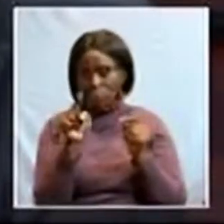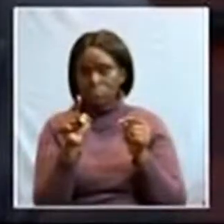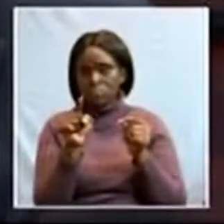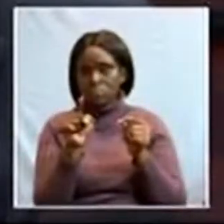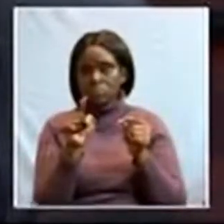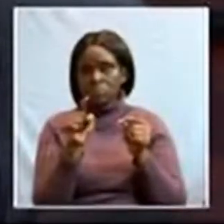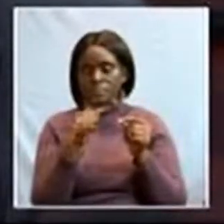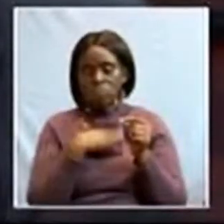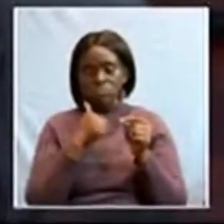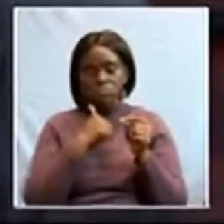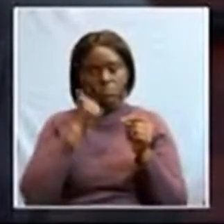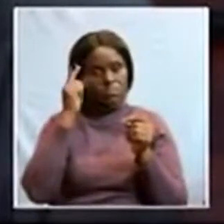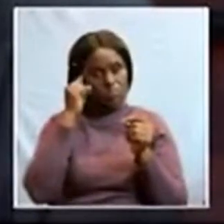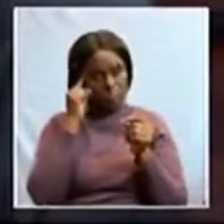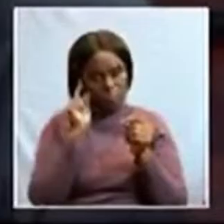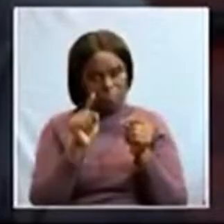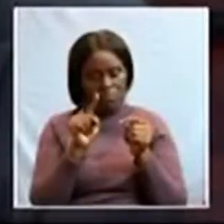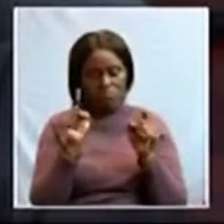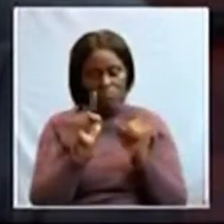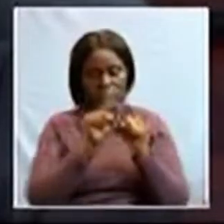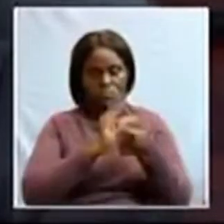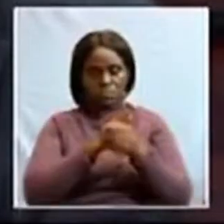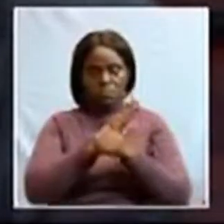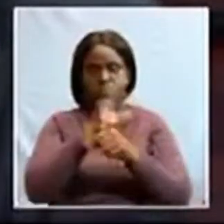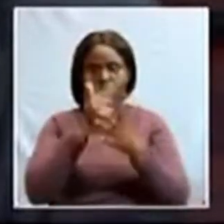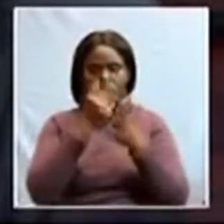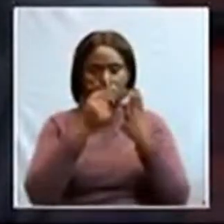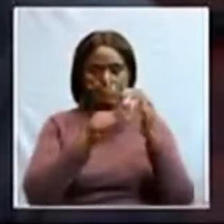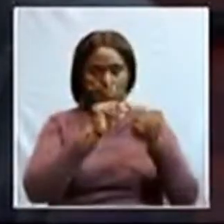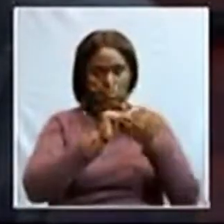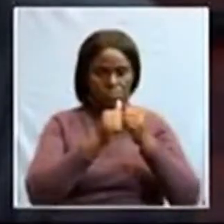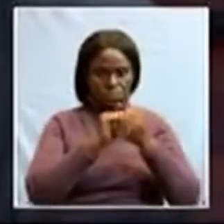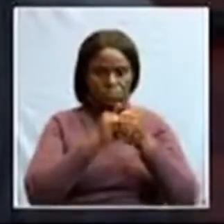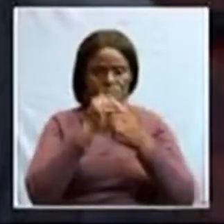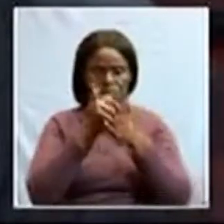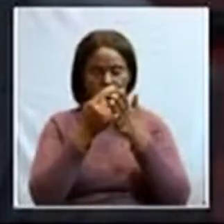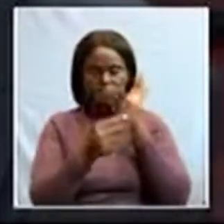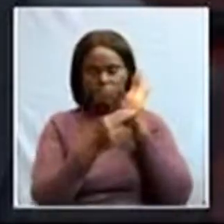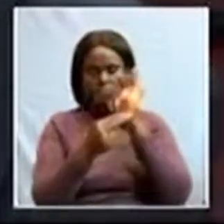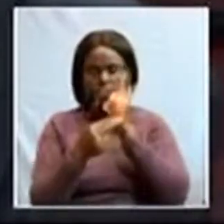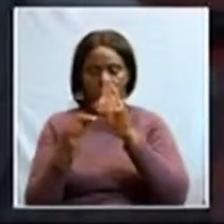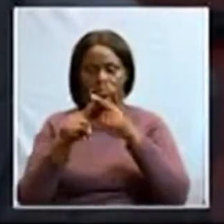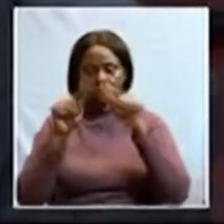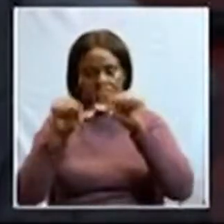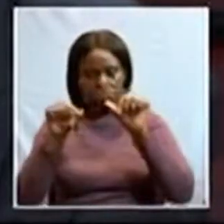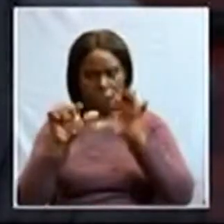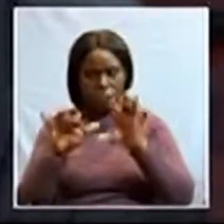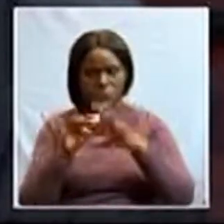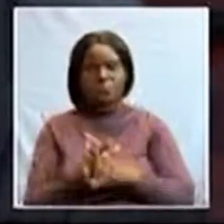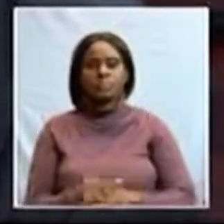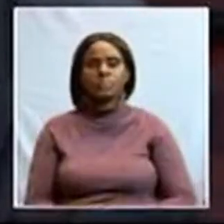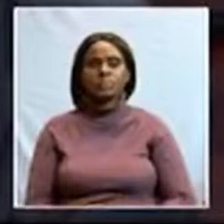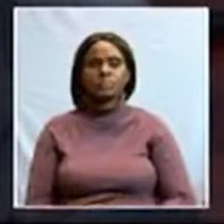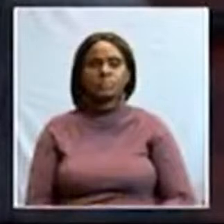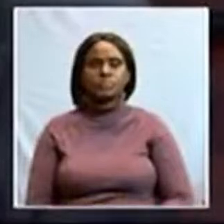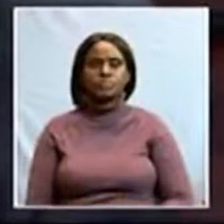I think after they were queried, I think they were availed to the auditors.